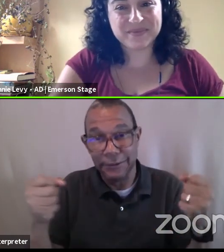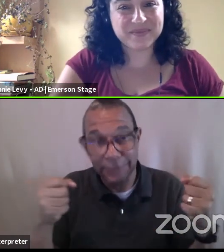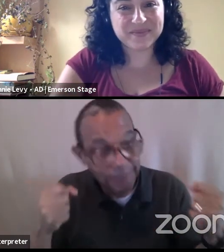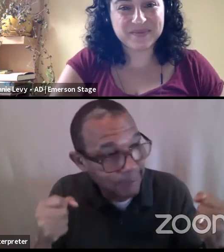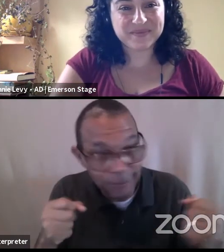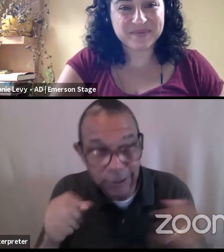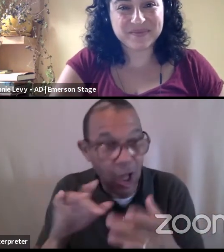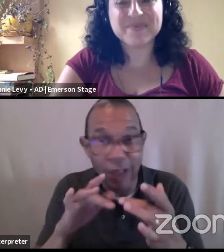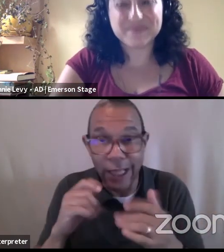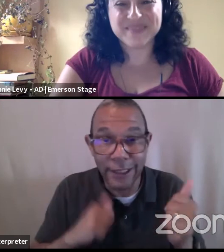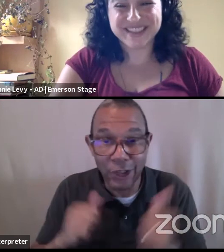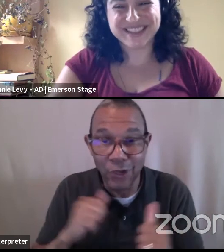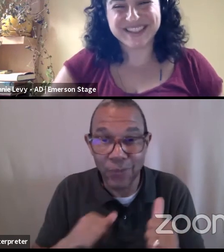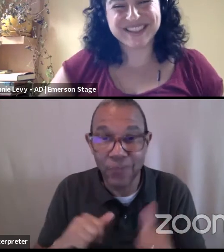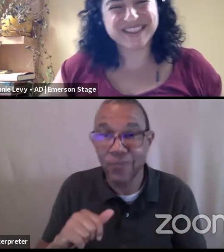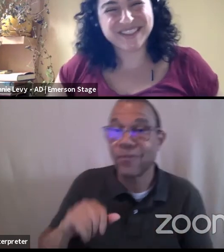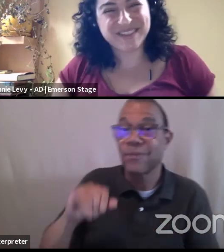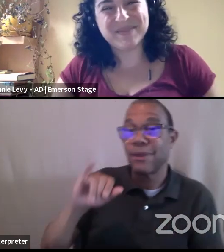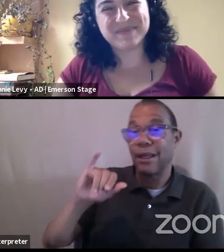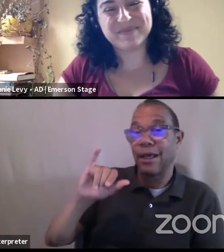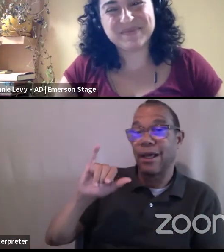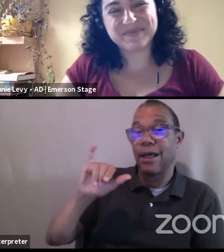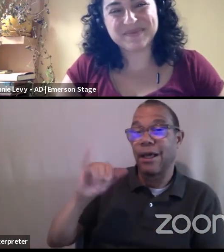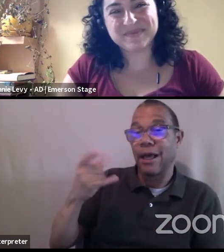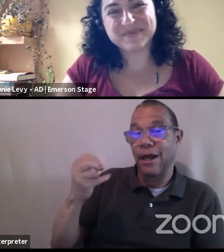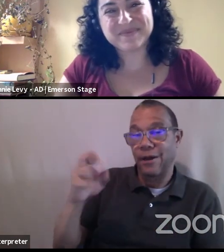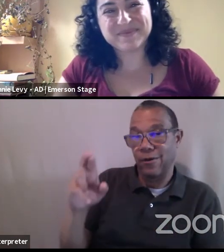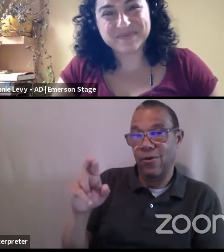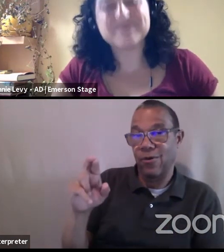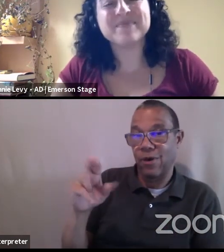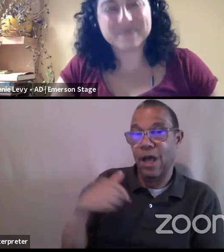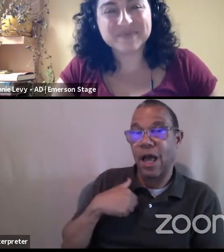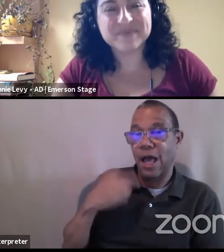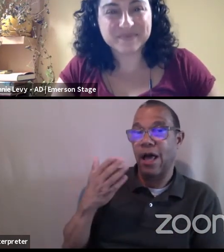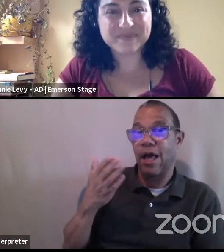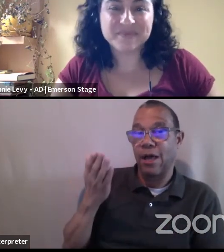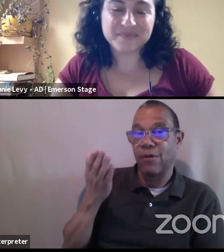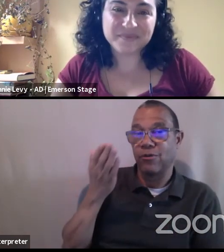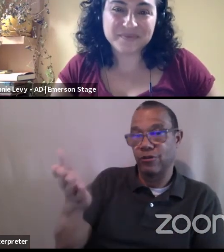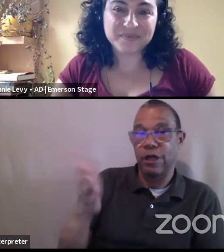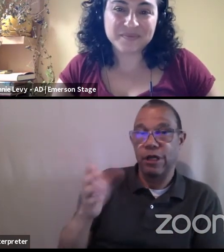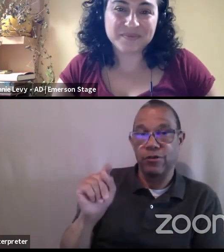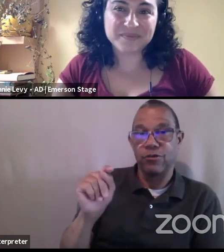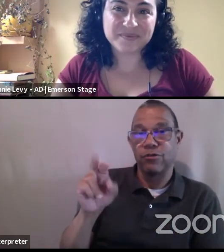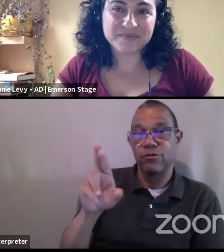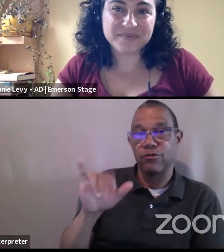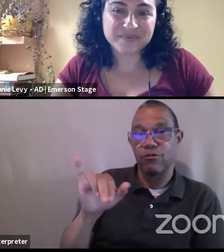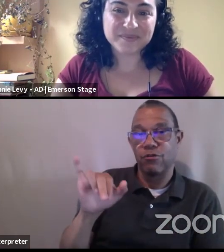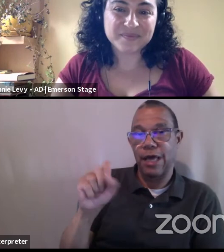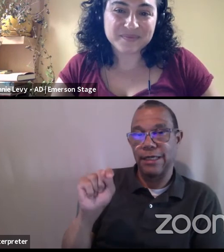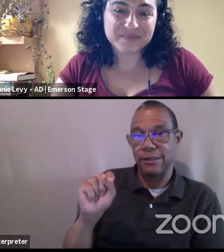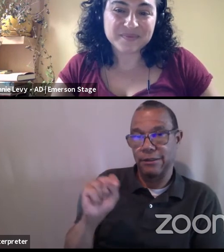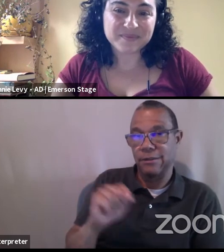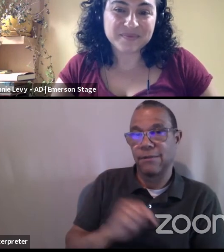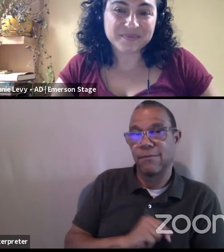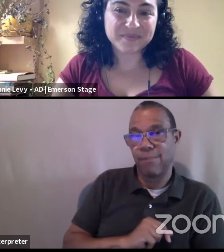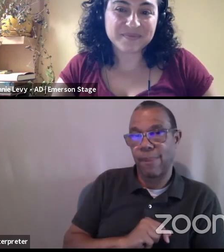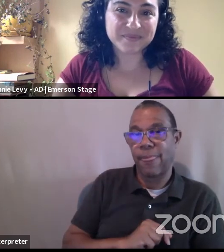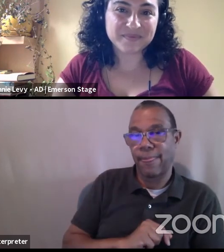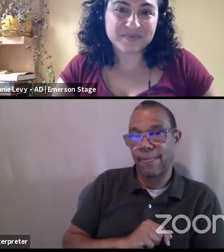i would yeah i would i would suggest uh try it uh try it approach it it's it's uh but